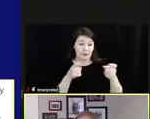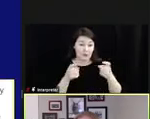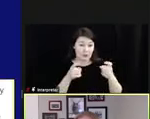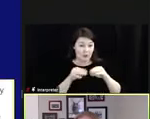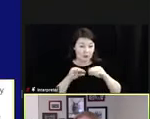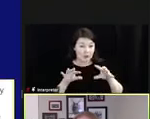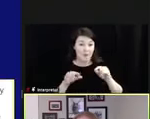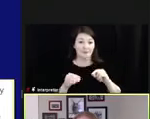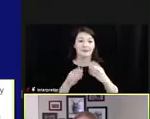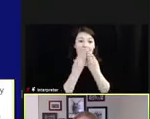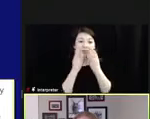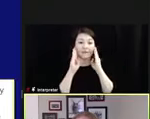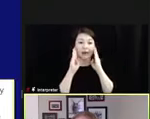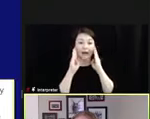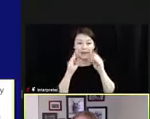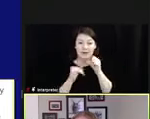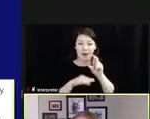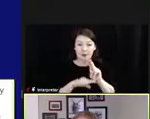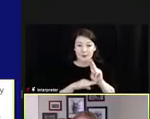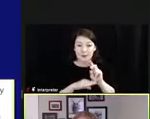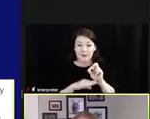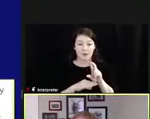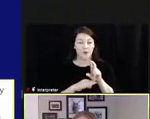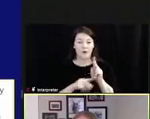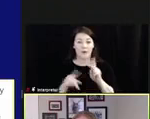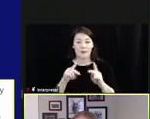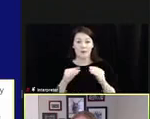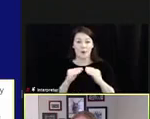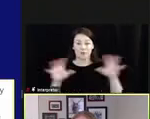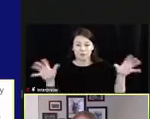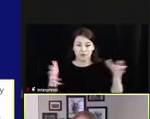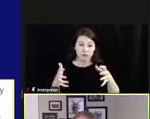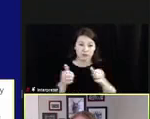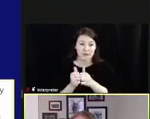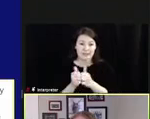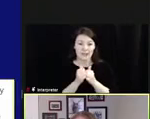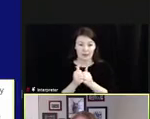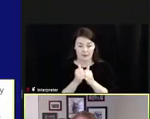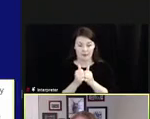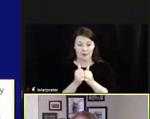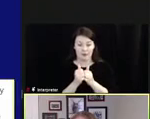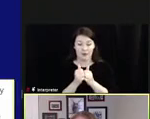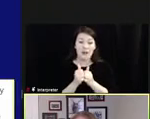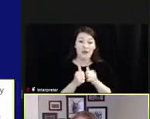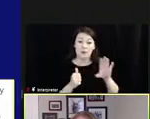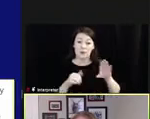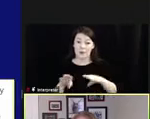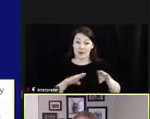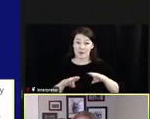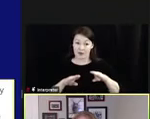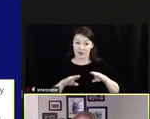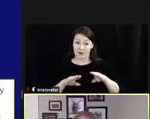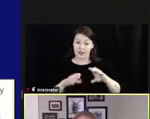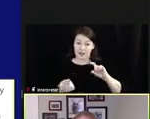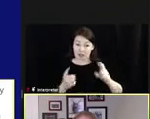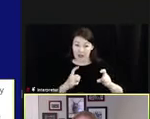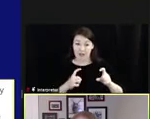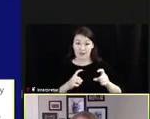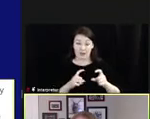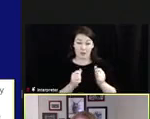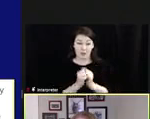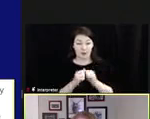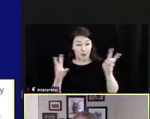less mask use or things like more gatherings, just with individuals changing behavior as the weather cools and moving indoors. So it's